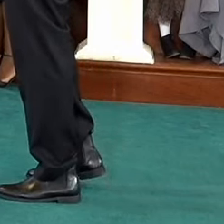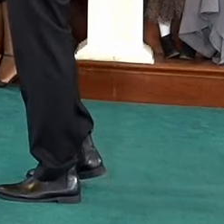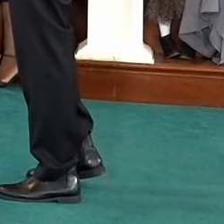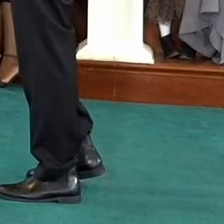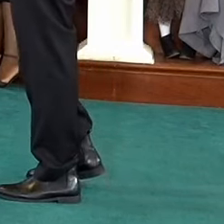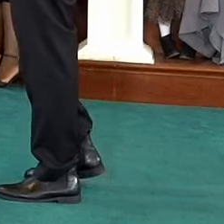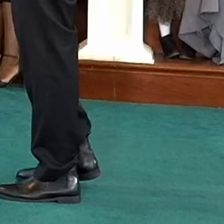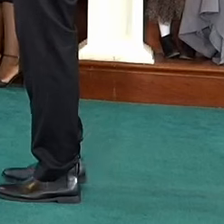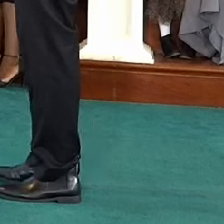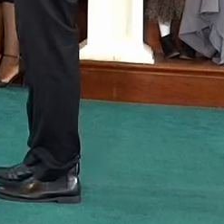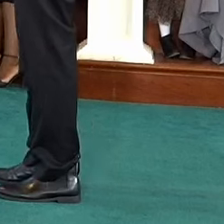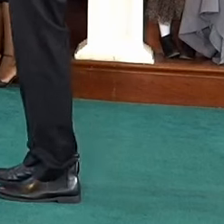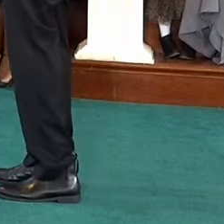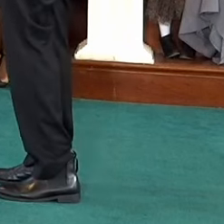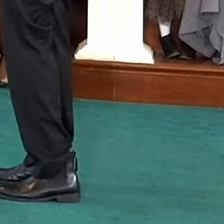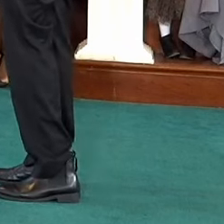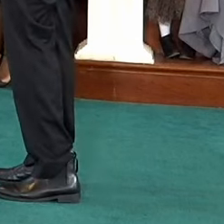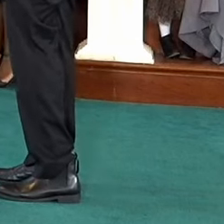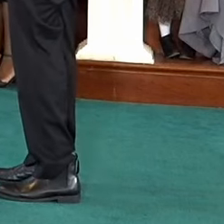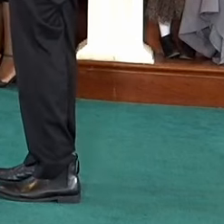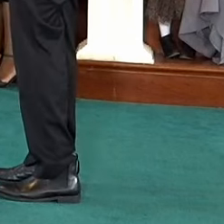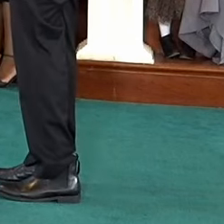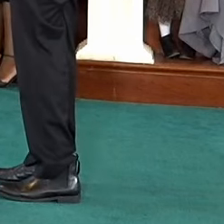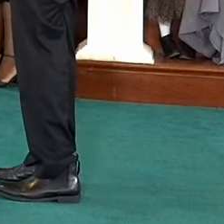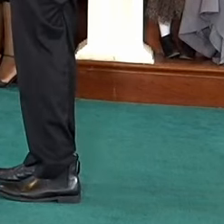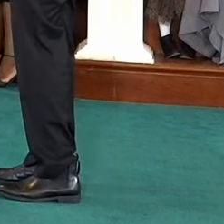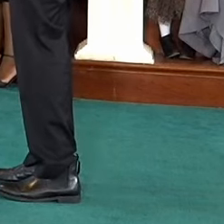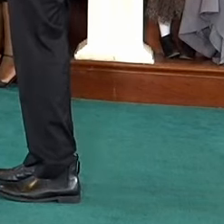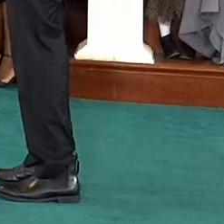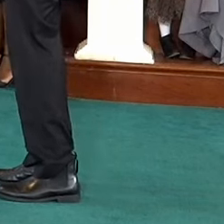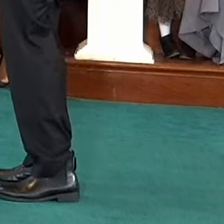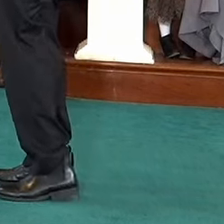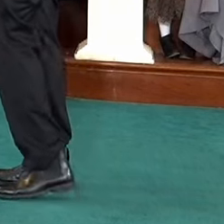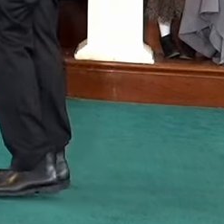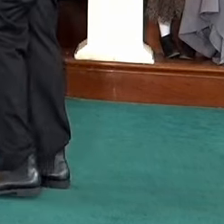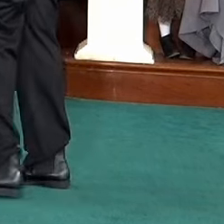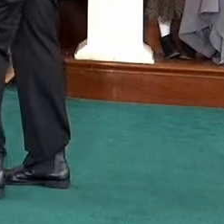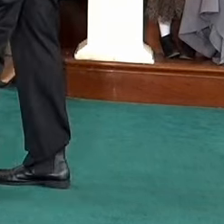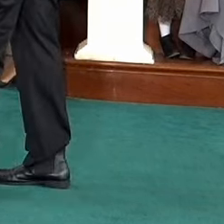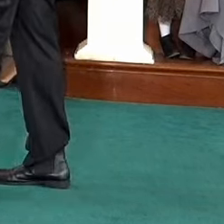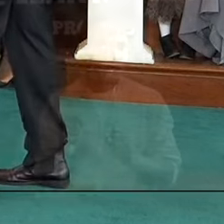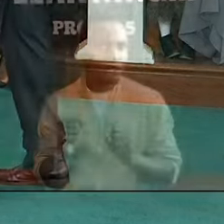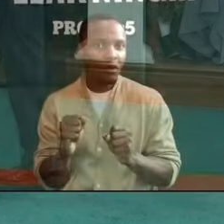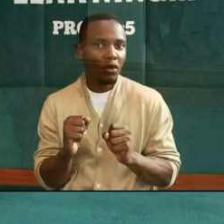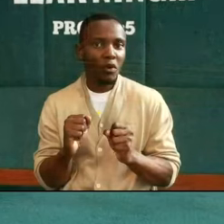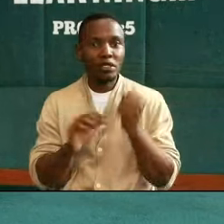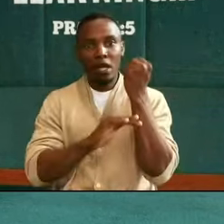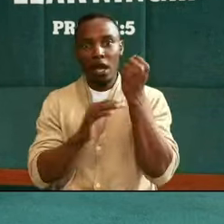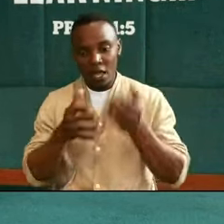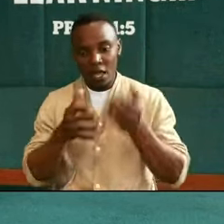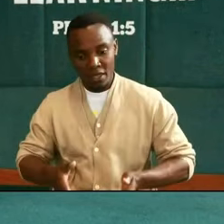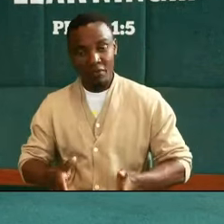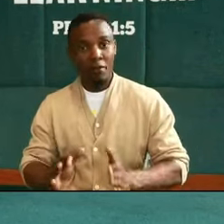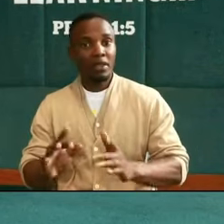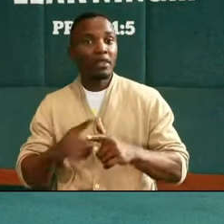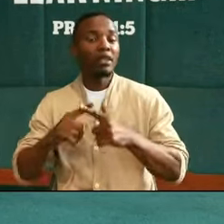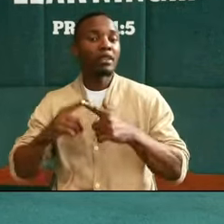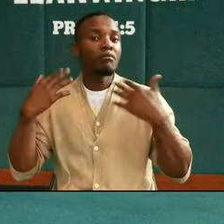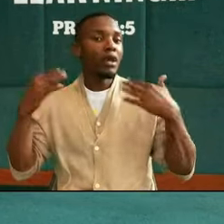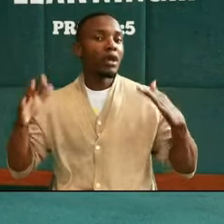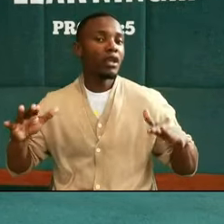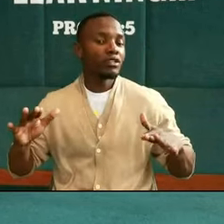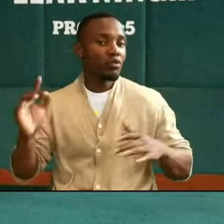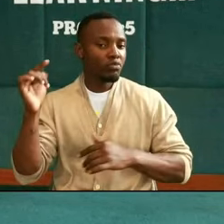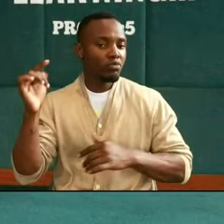not able to give birth. And an angel came to talk to Samson's mommy. And the angel told Samson's mommy something and